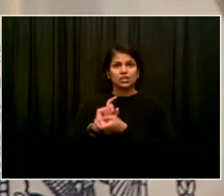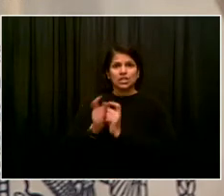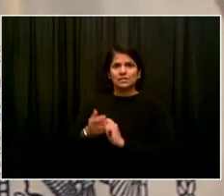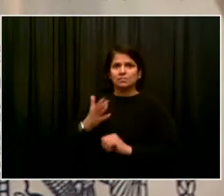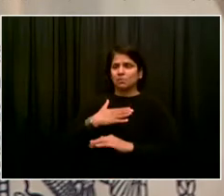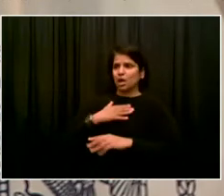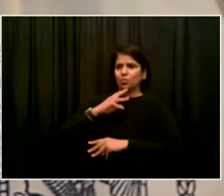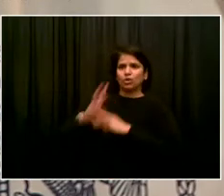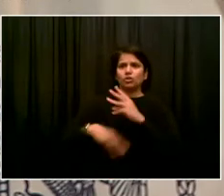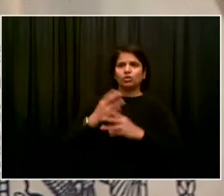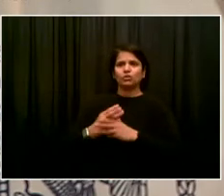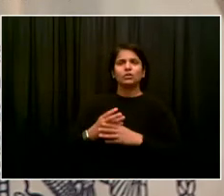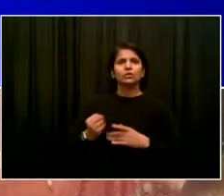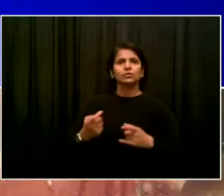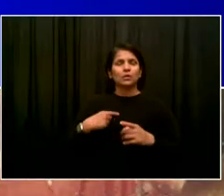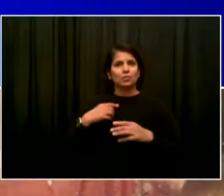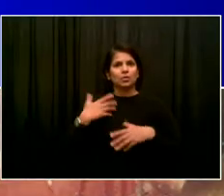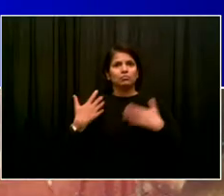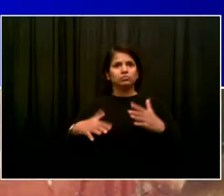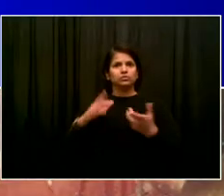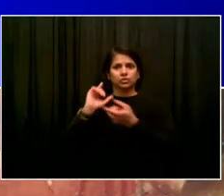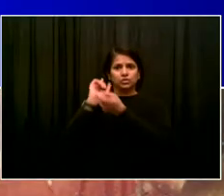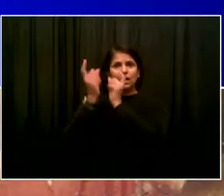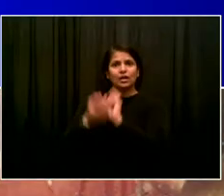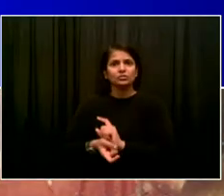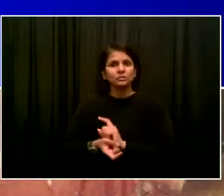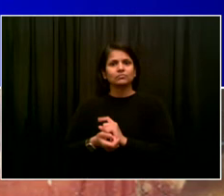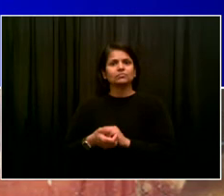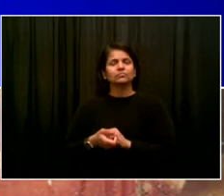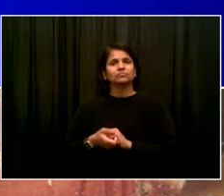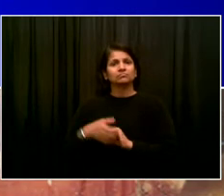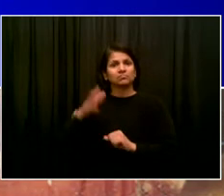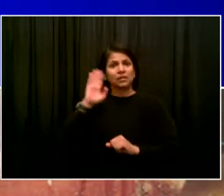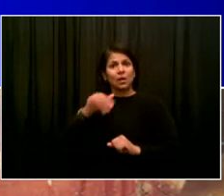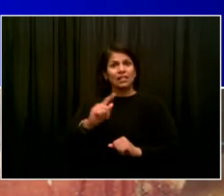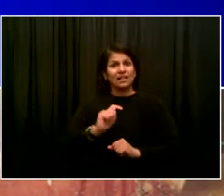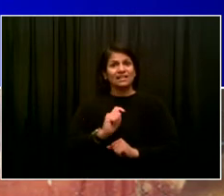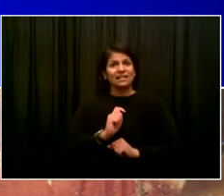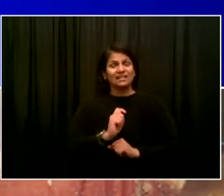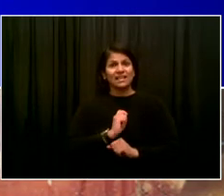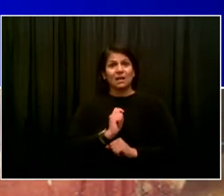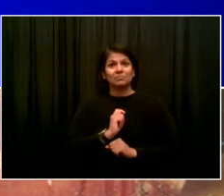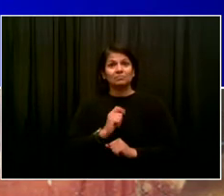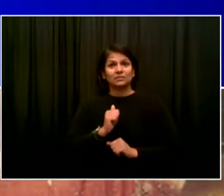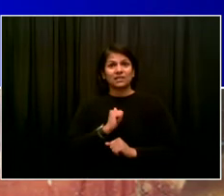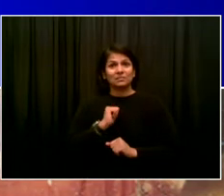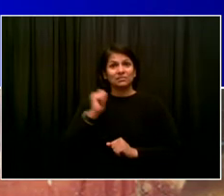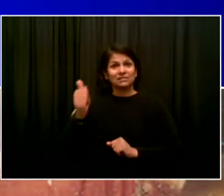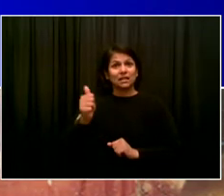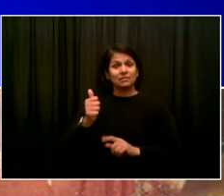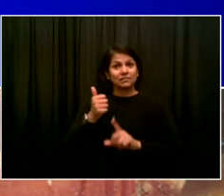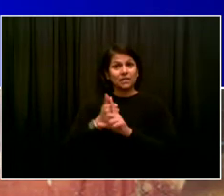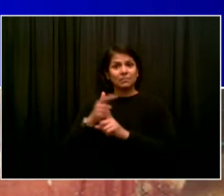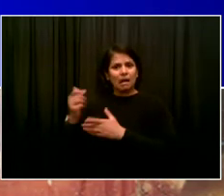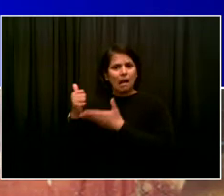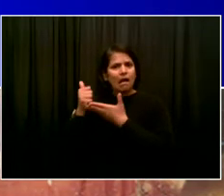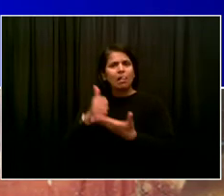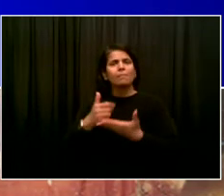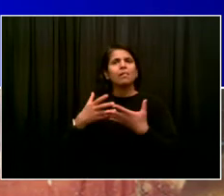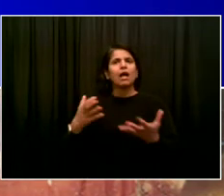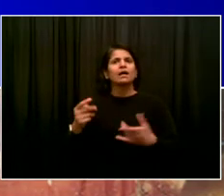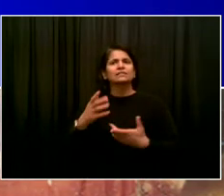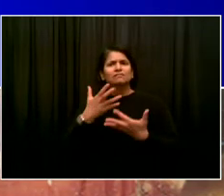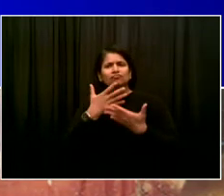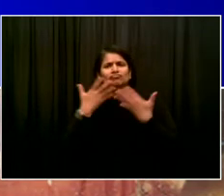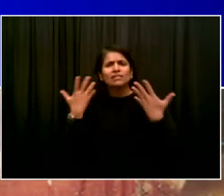who lent not just a hand, but a tremendous support and kindness and encouragement, and